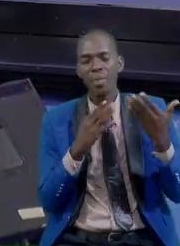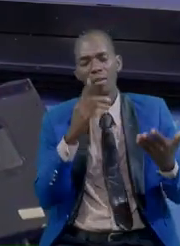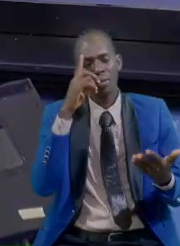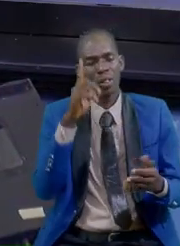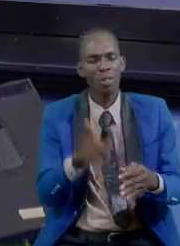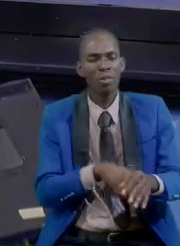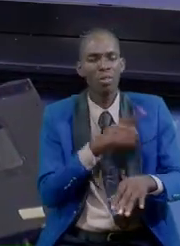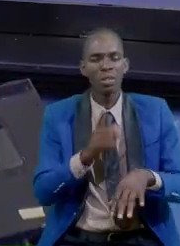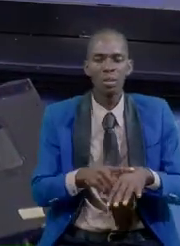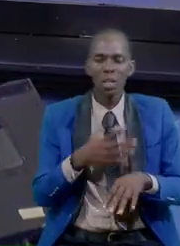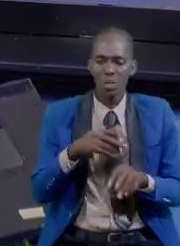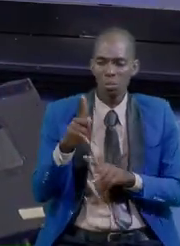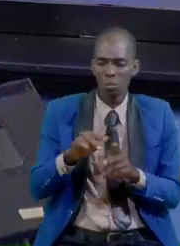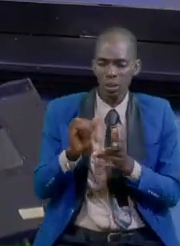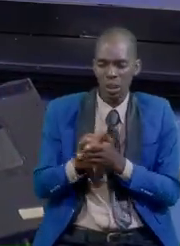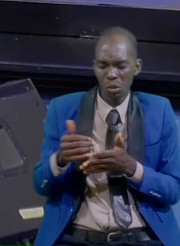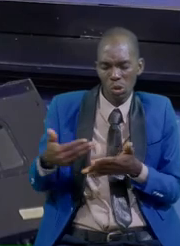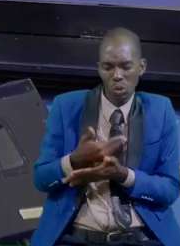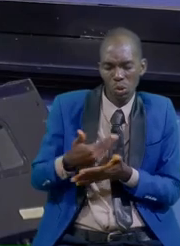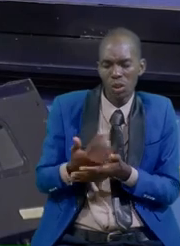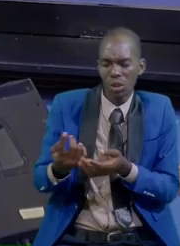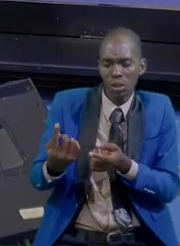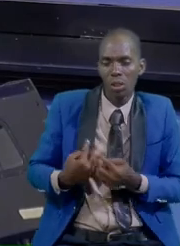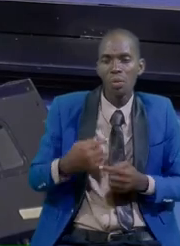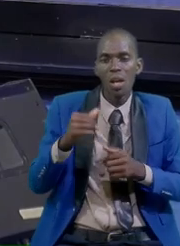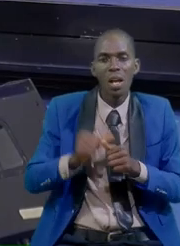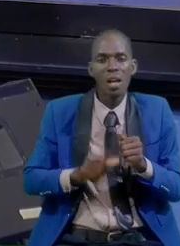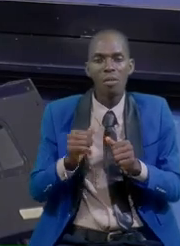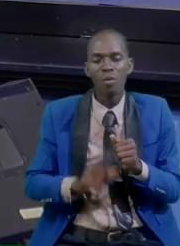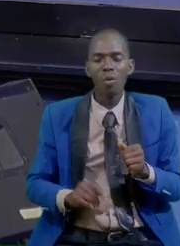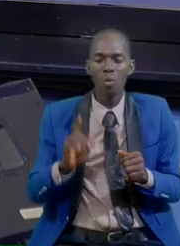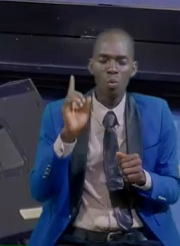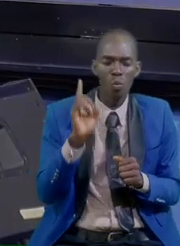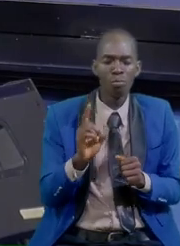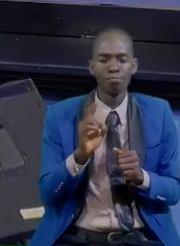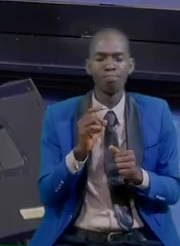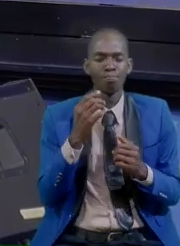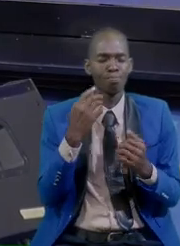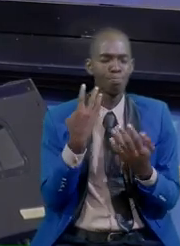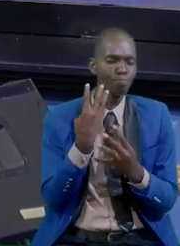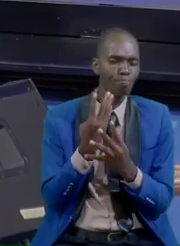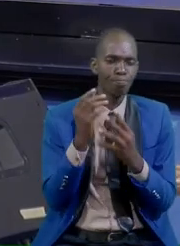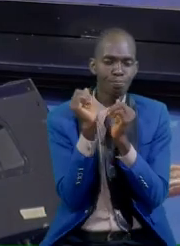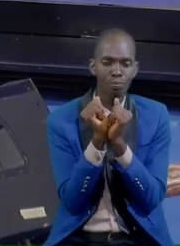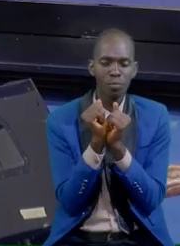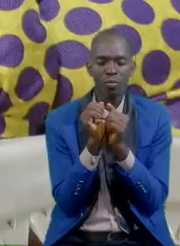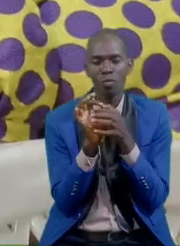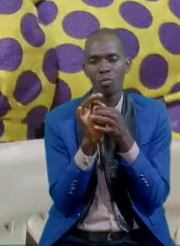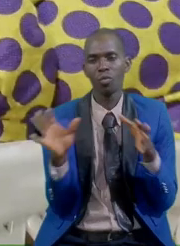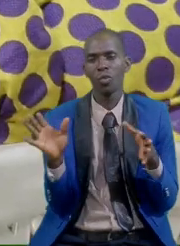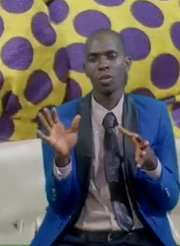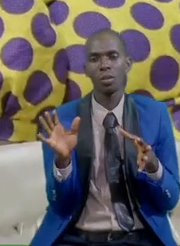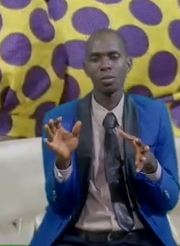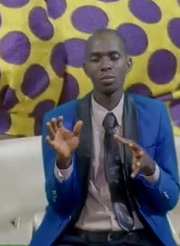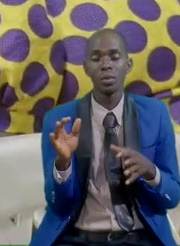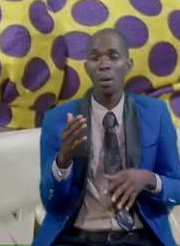ones who just came, everyone's bands loosed. My submission to